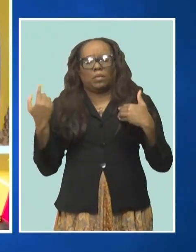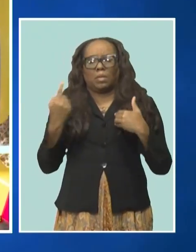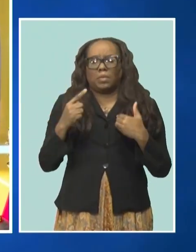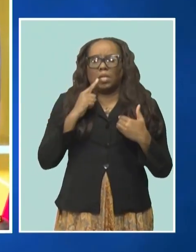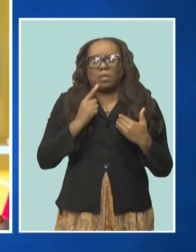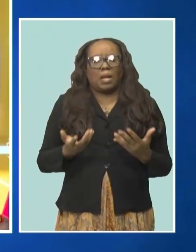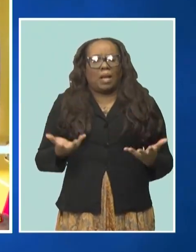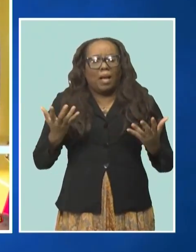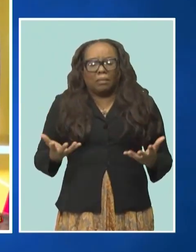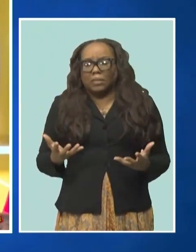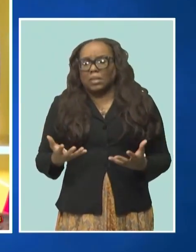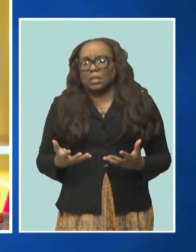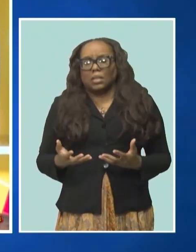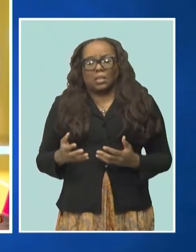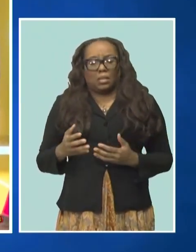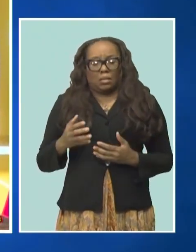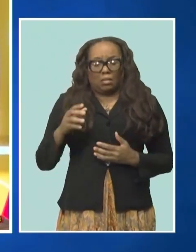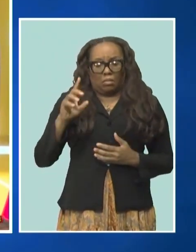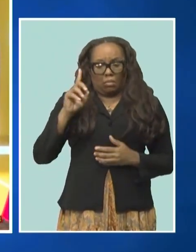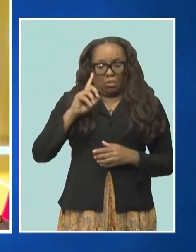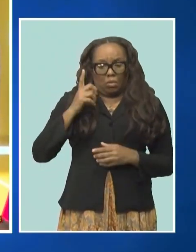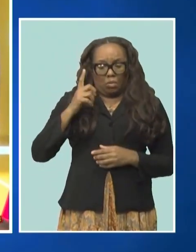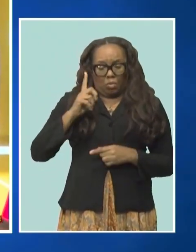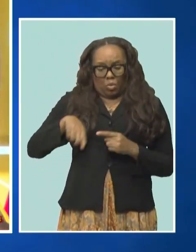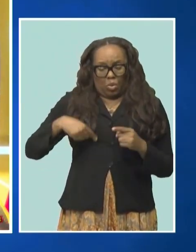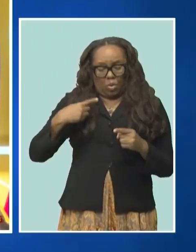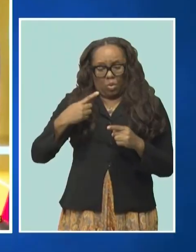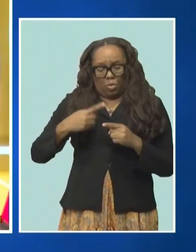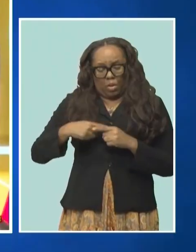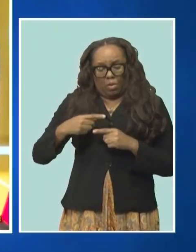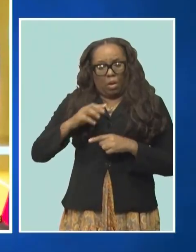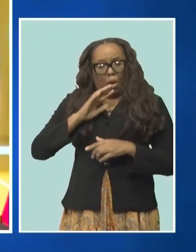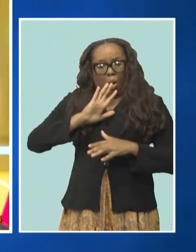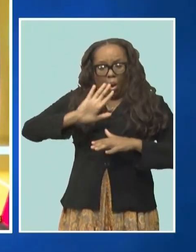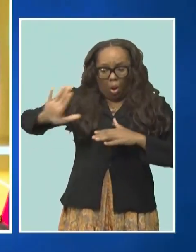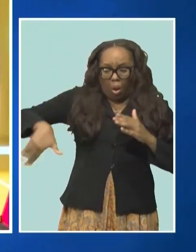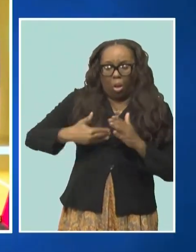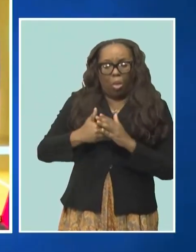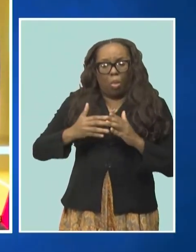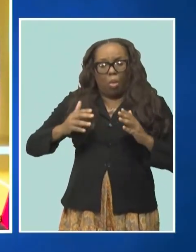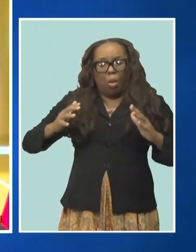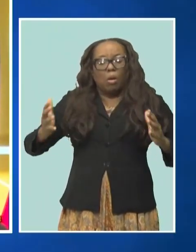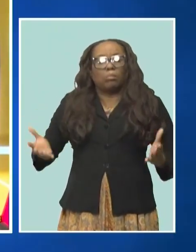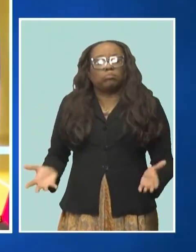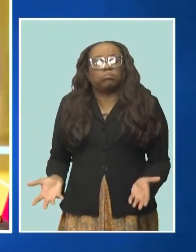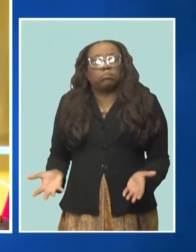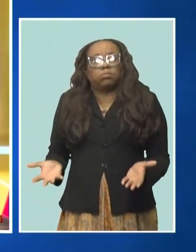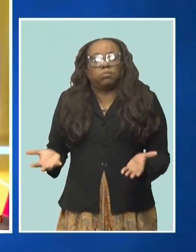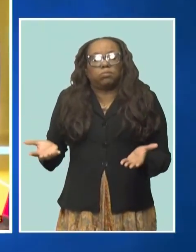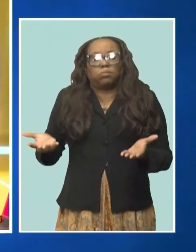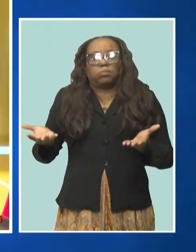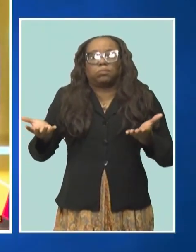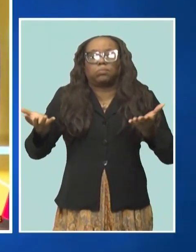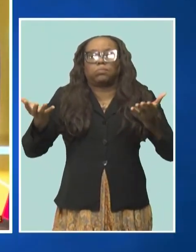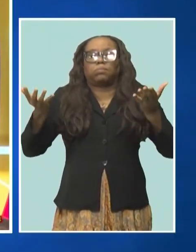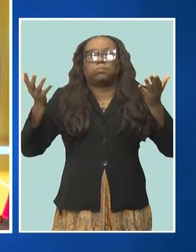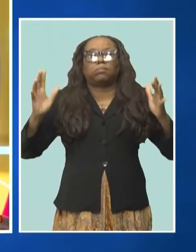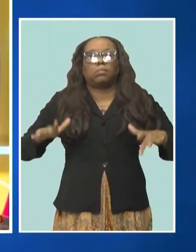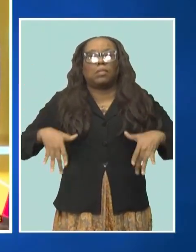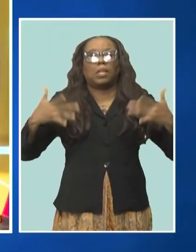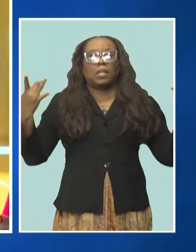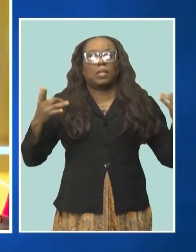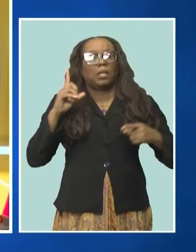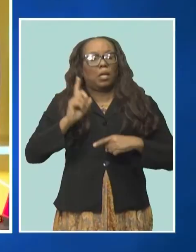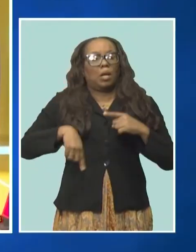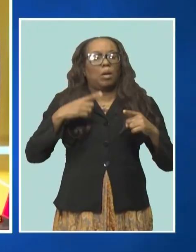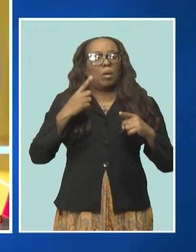together. And that is why we say, in the same way that when we came to office, people were not working and people